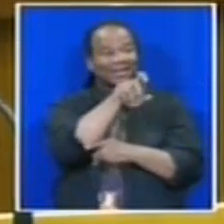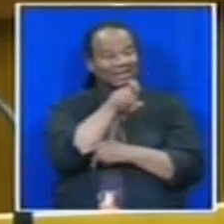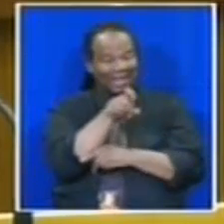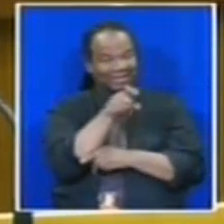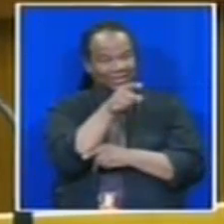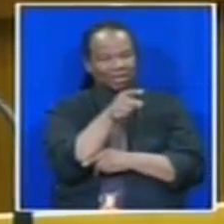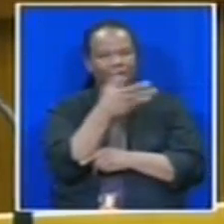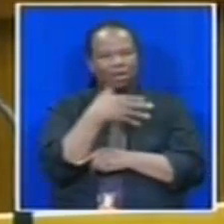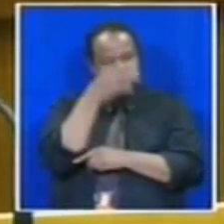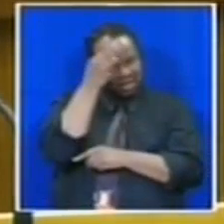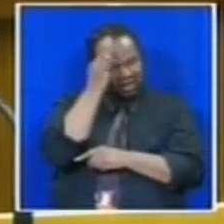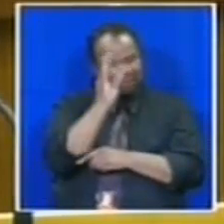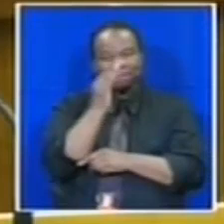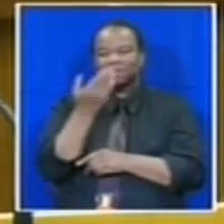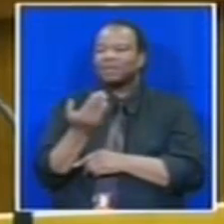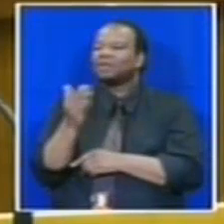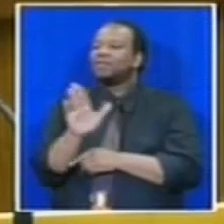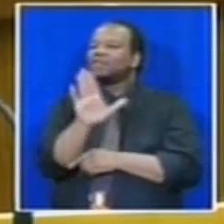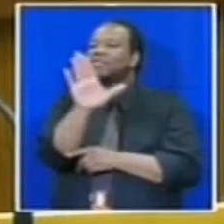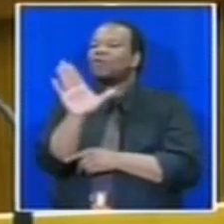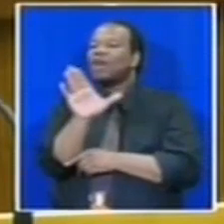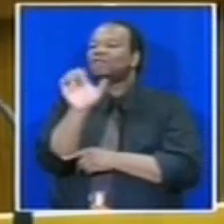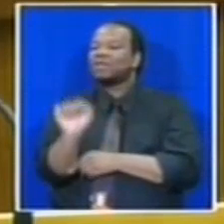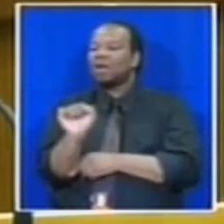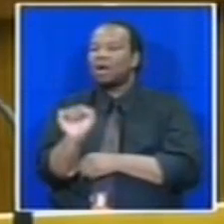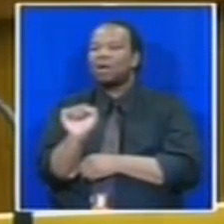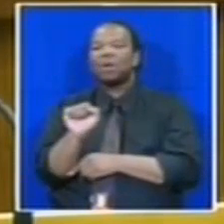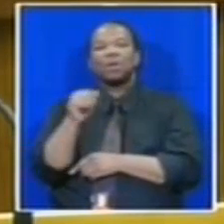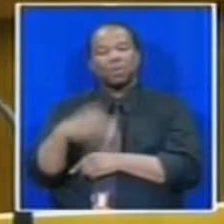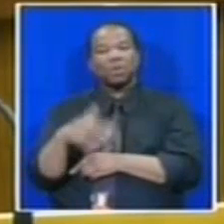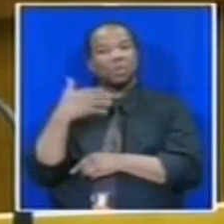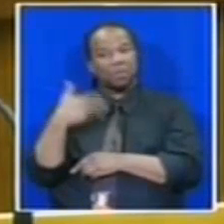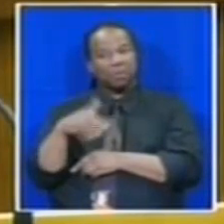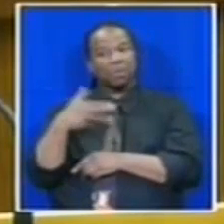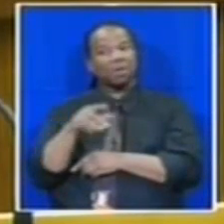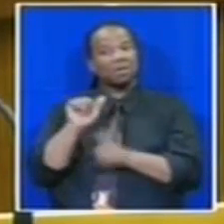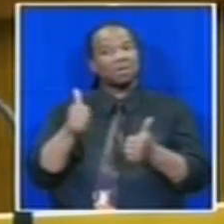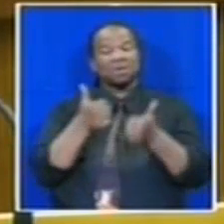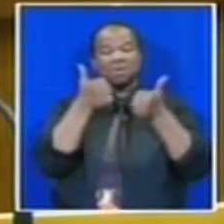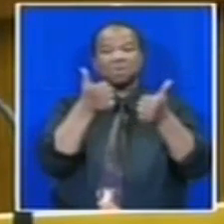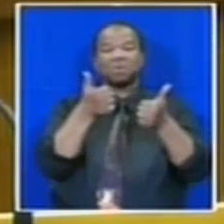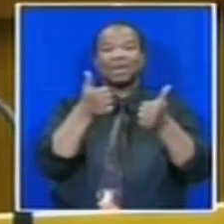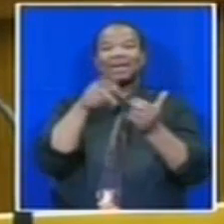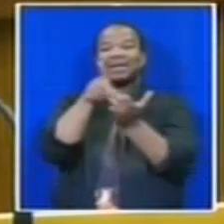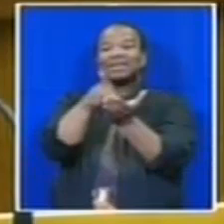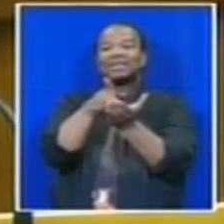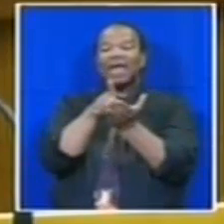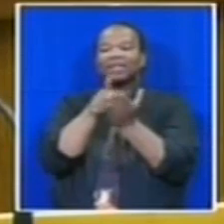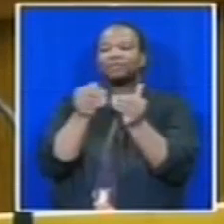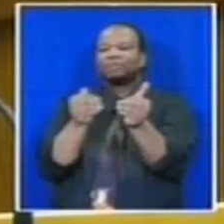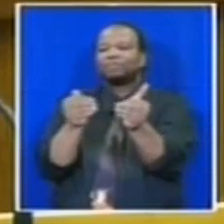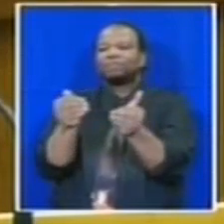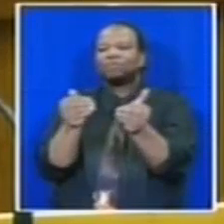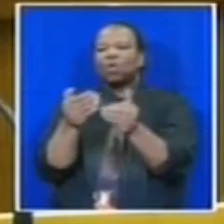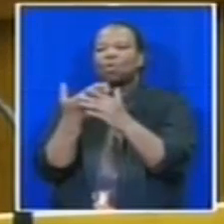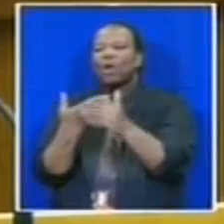South Africa was recently recognized as the best sovereign debt management operation and issuer in sub-Saharan